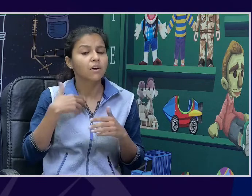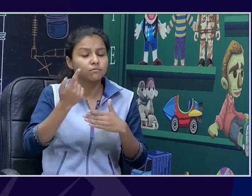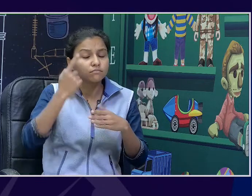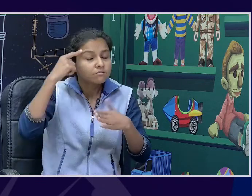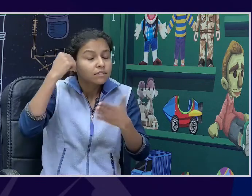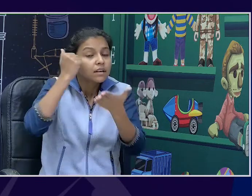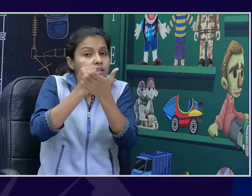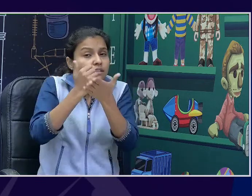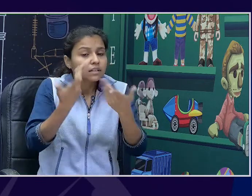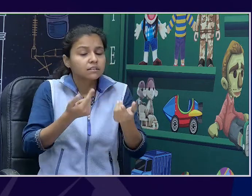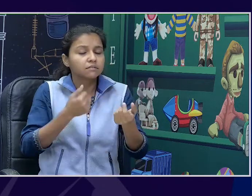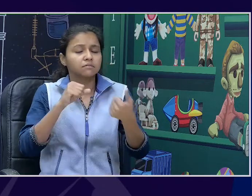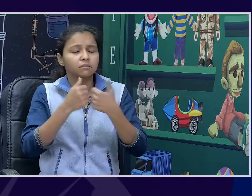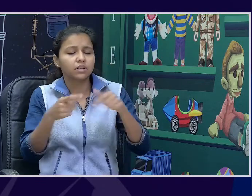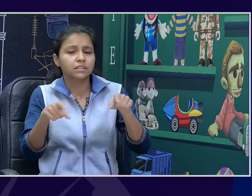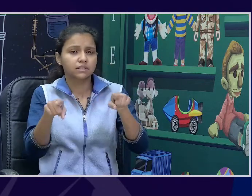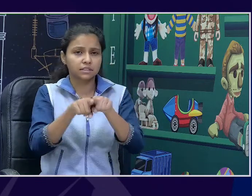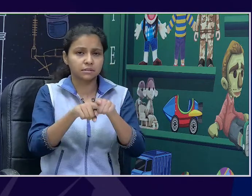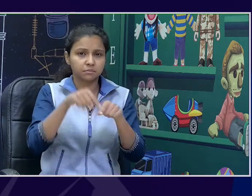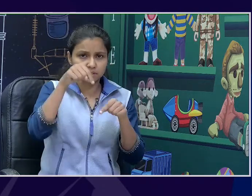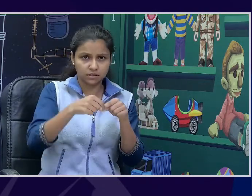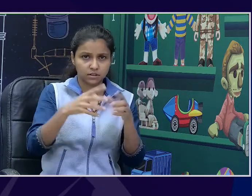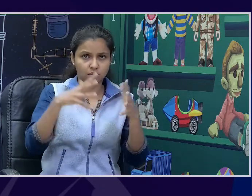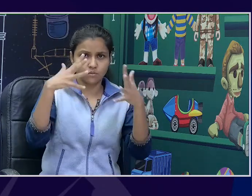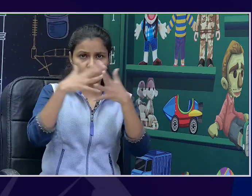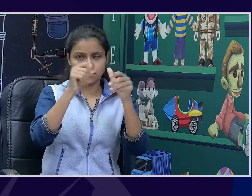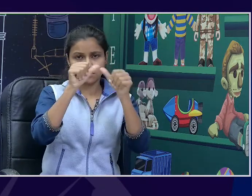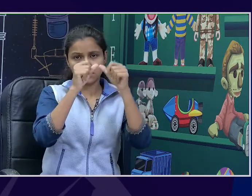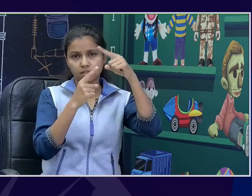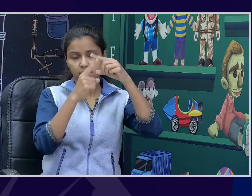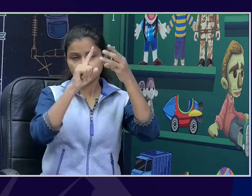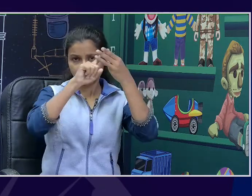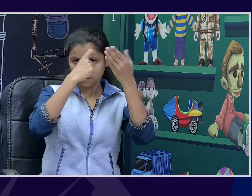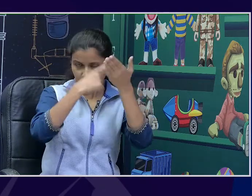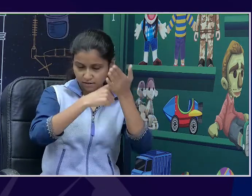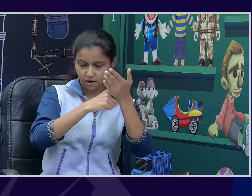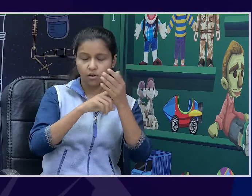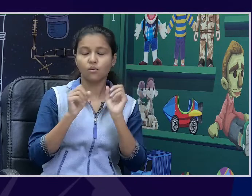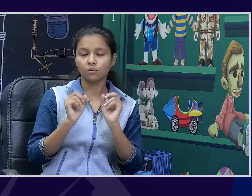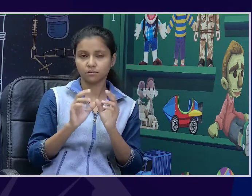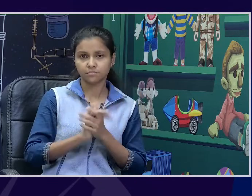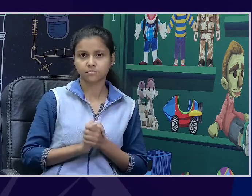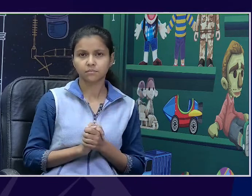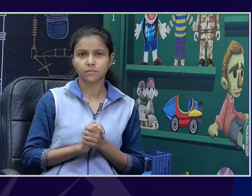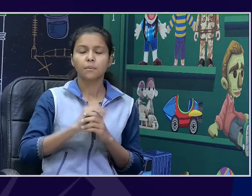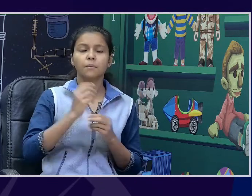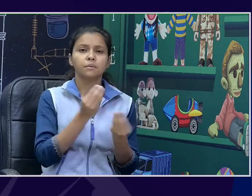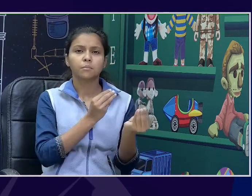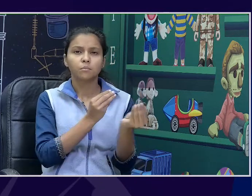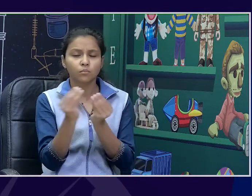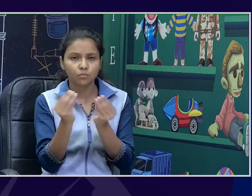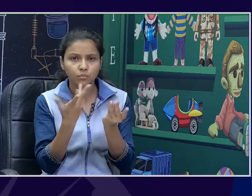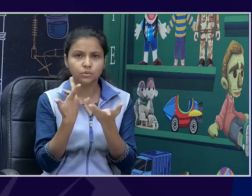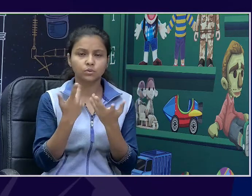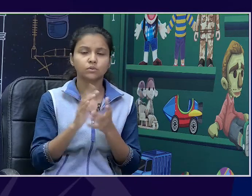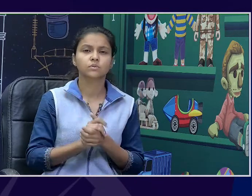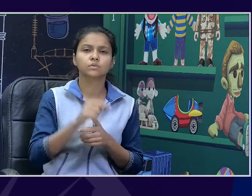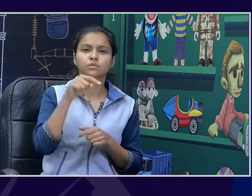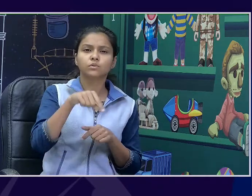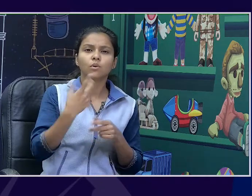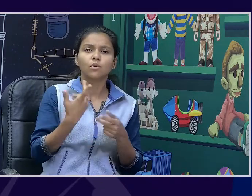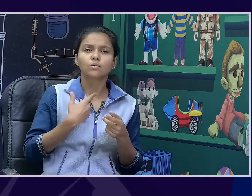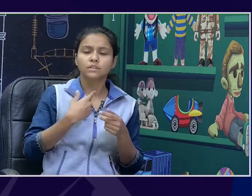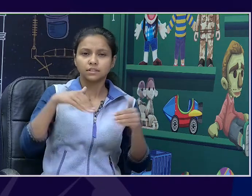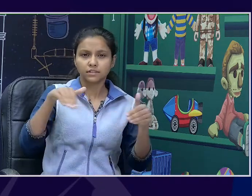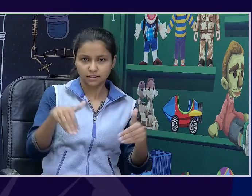that he has to fight it. Right. This is what the chapter is about. Okay, fine. So when we move on, so to give